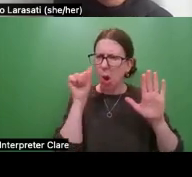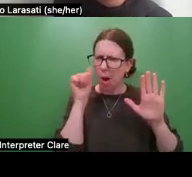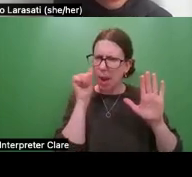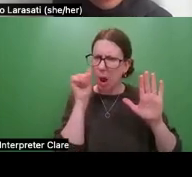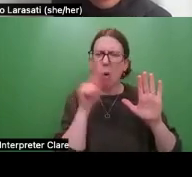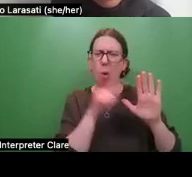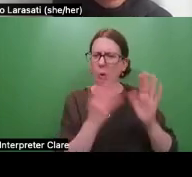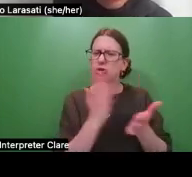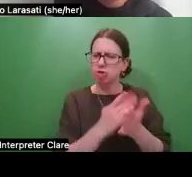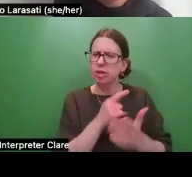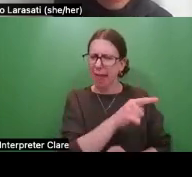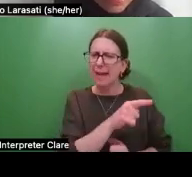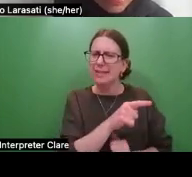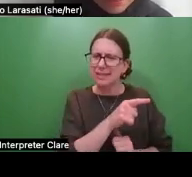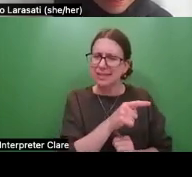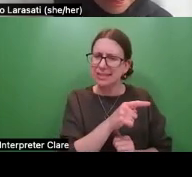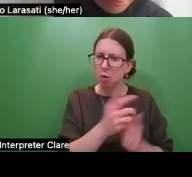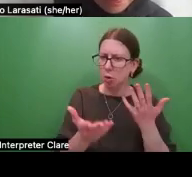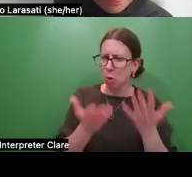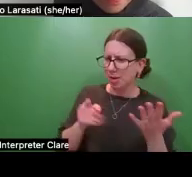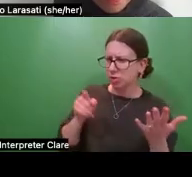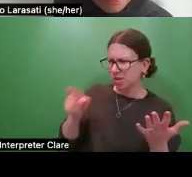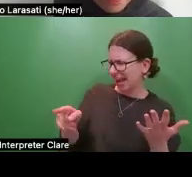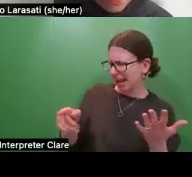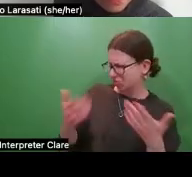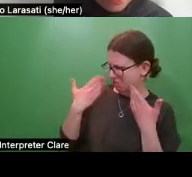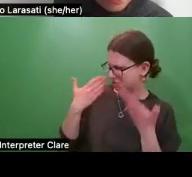underlying technology or actual performance.